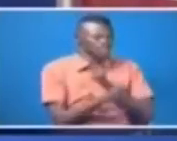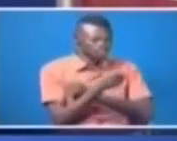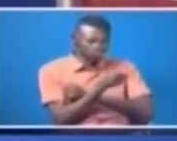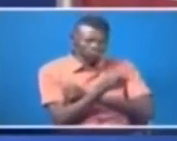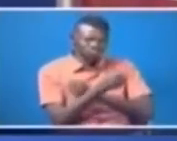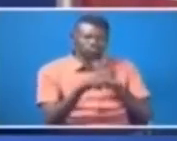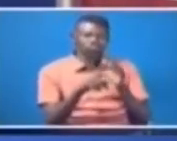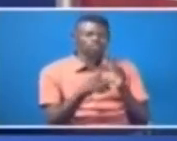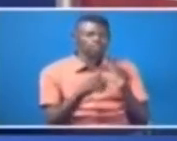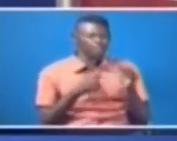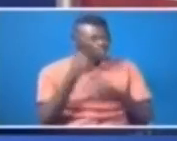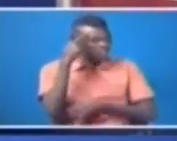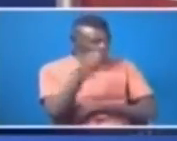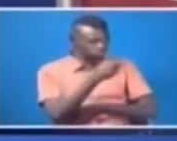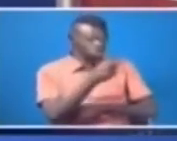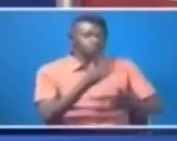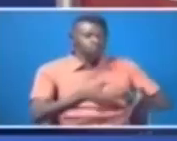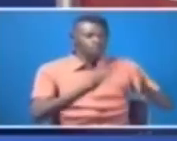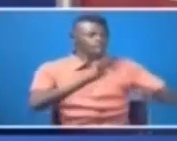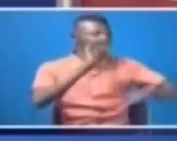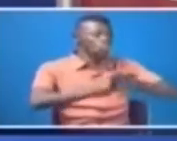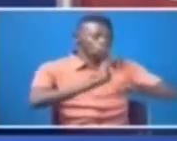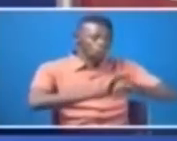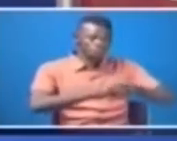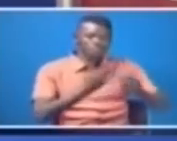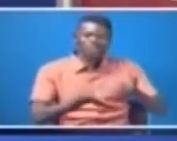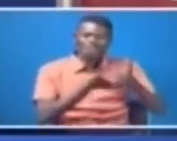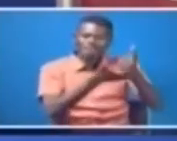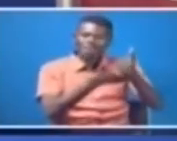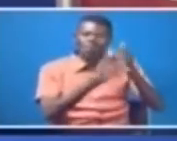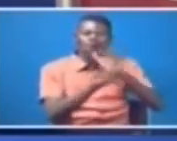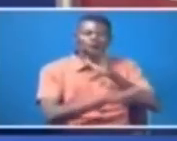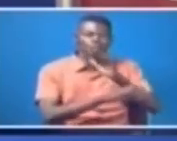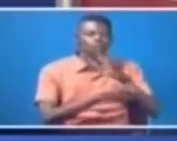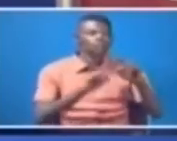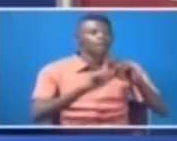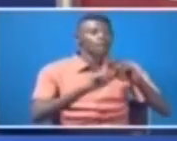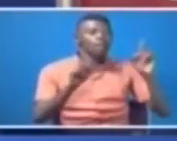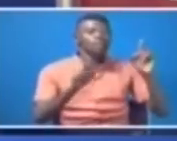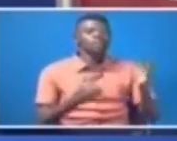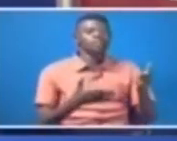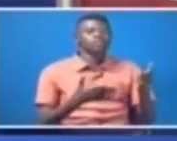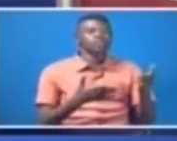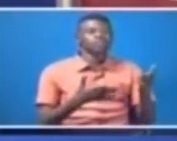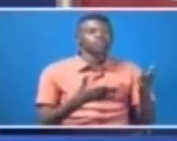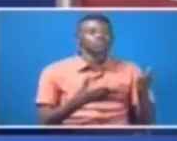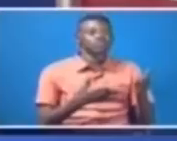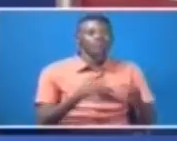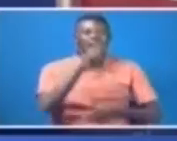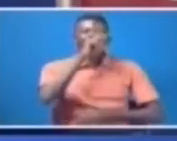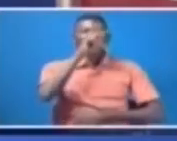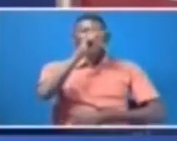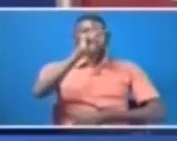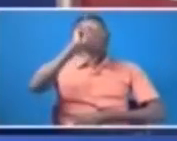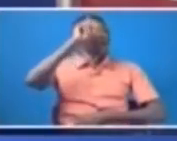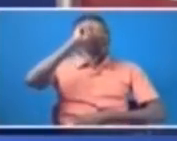much, it's a much healthier discourse for the country to have than to wake up to screaming headlines that don't really